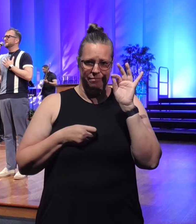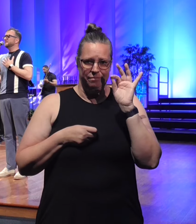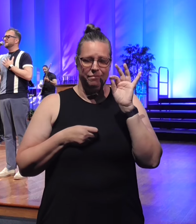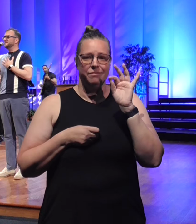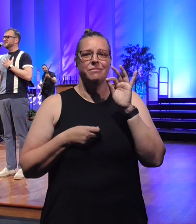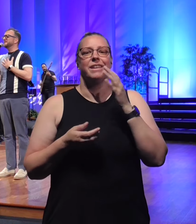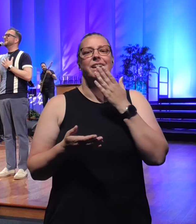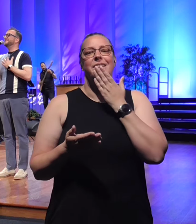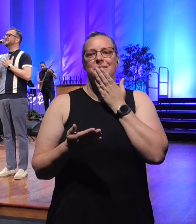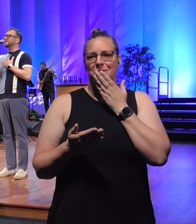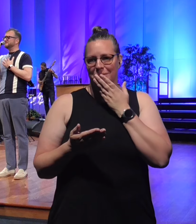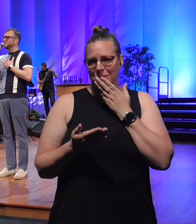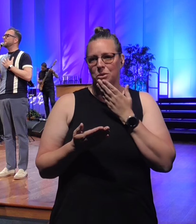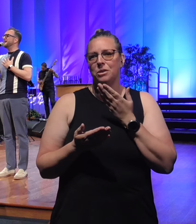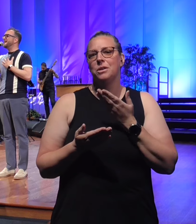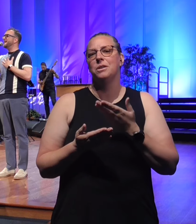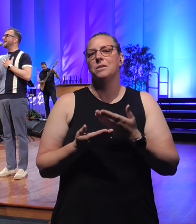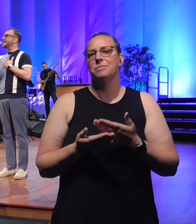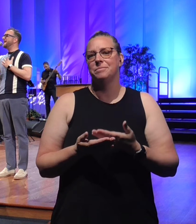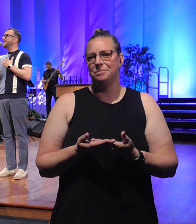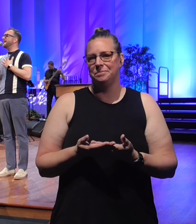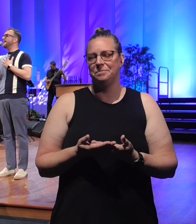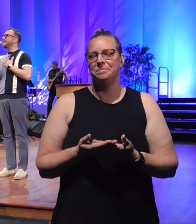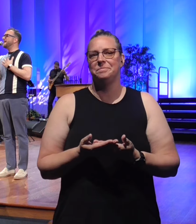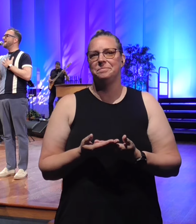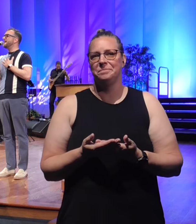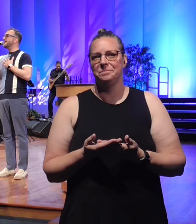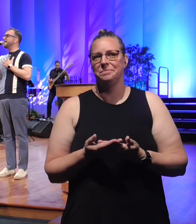soul. It is